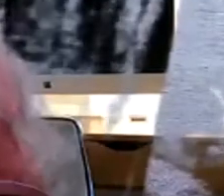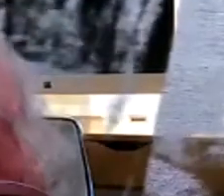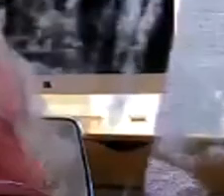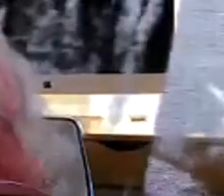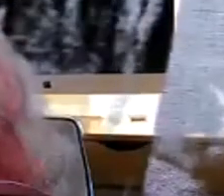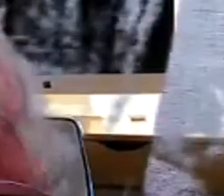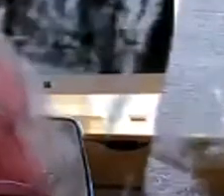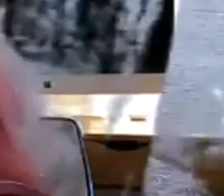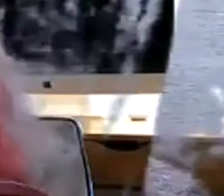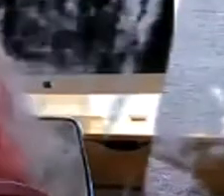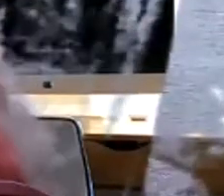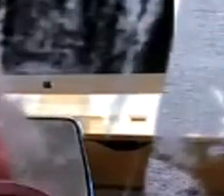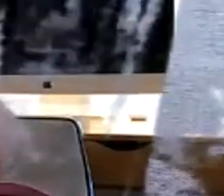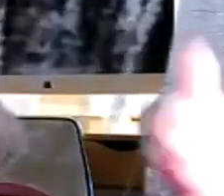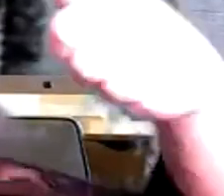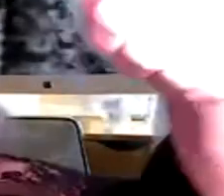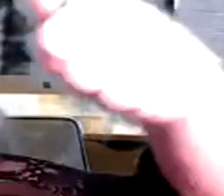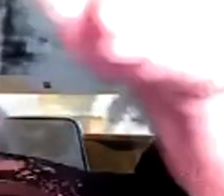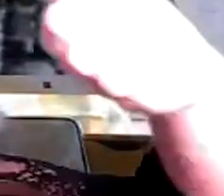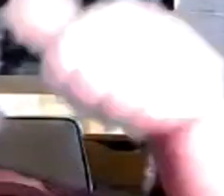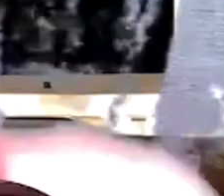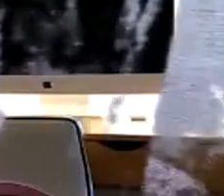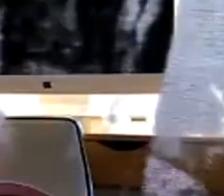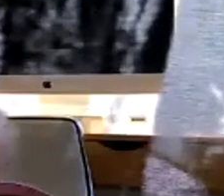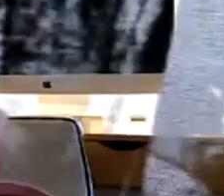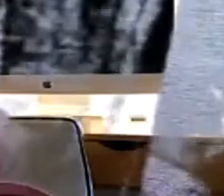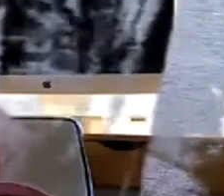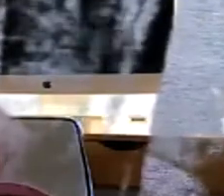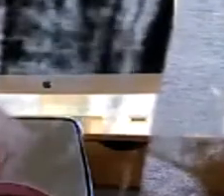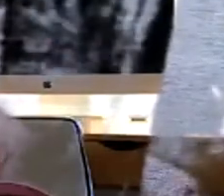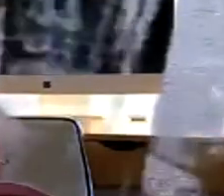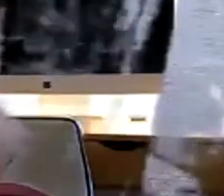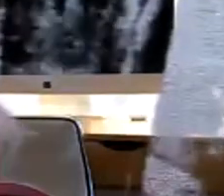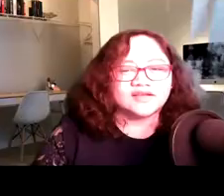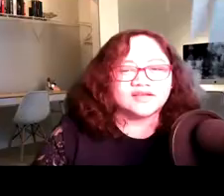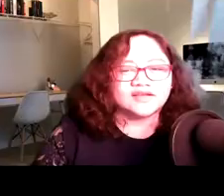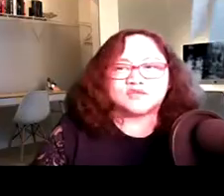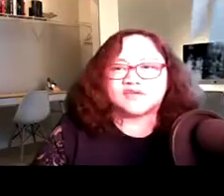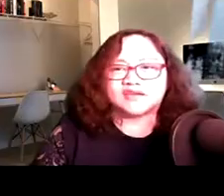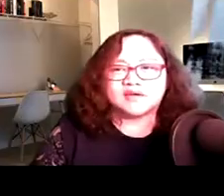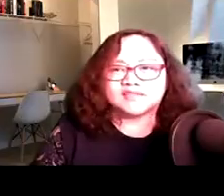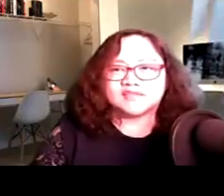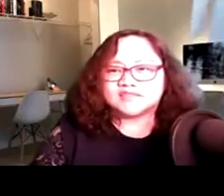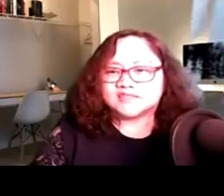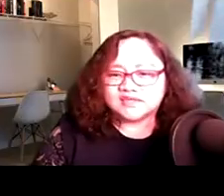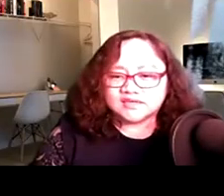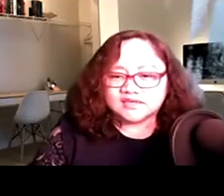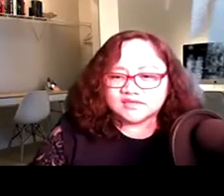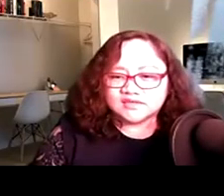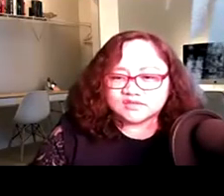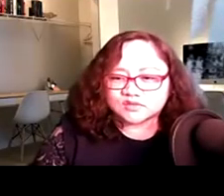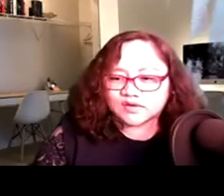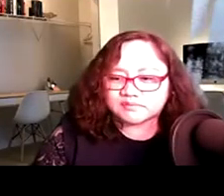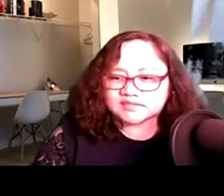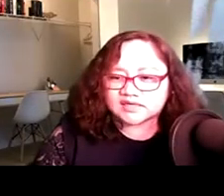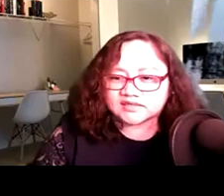Hi, ma'am. Yes. Hi. Audible ta? Audible? Yes, ma'am. Yes, ma'am. Thank you very much. So,